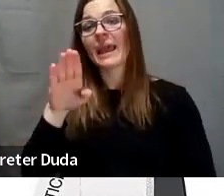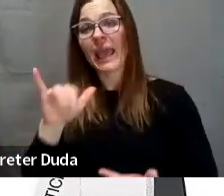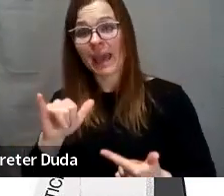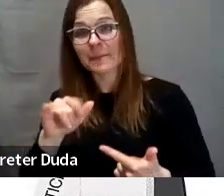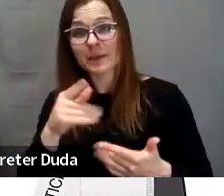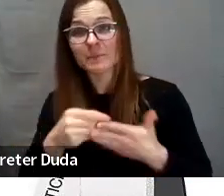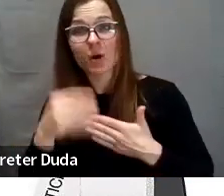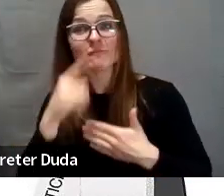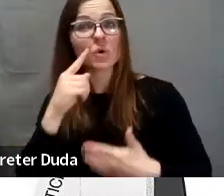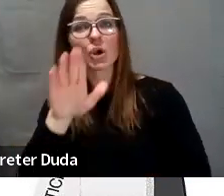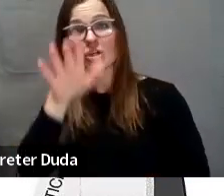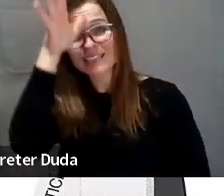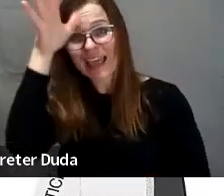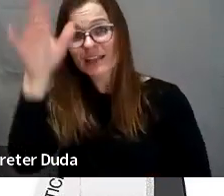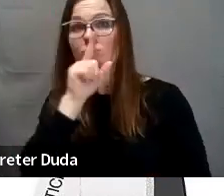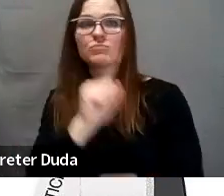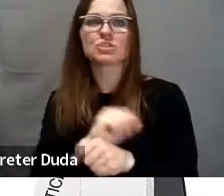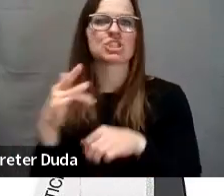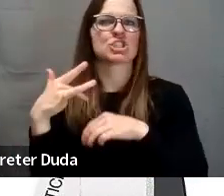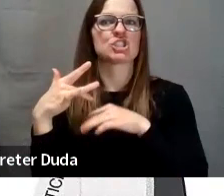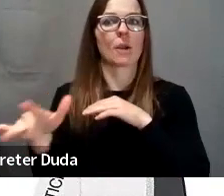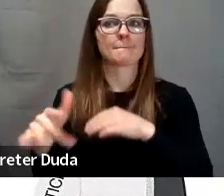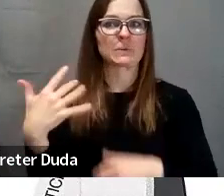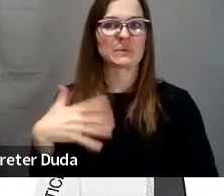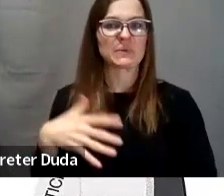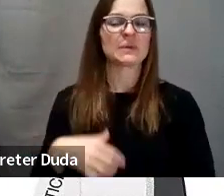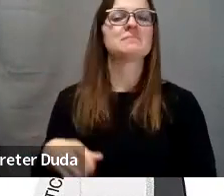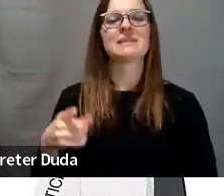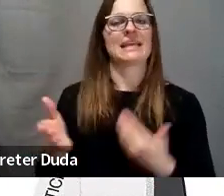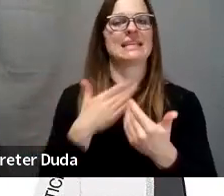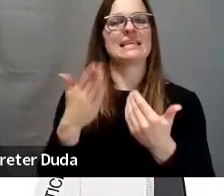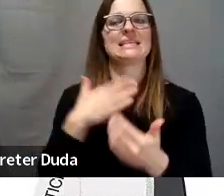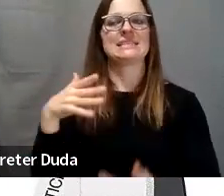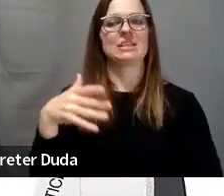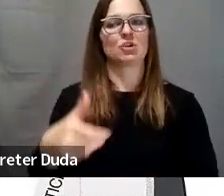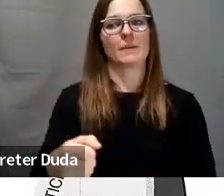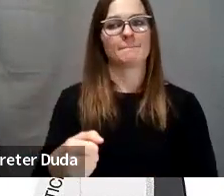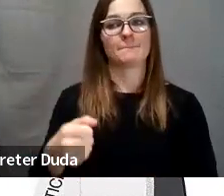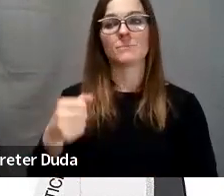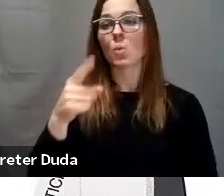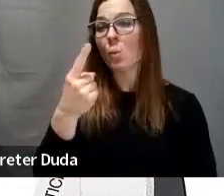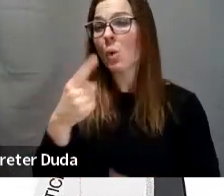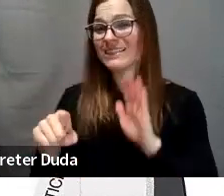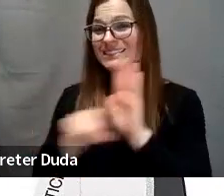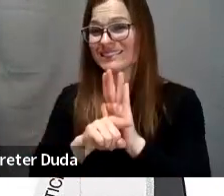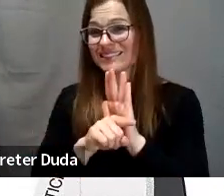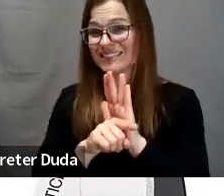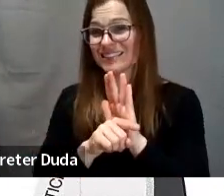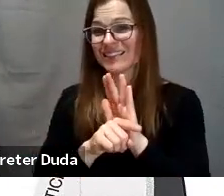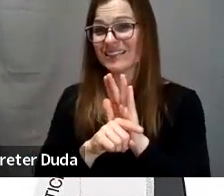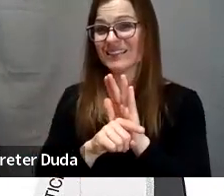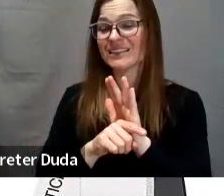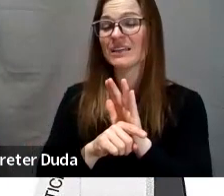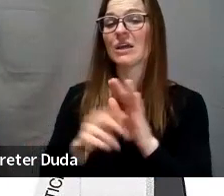dad. They're just very sharp and it's just easy to grip. The one downfall is they don't make them